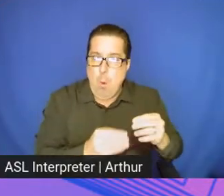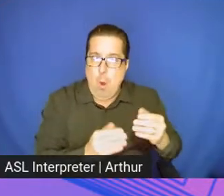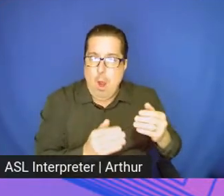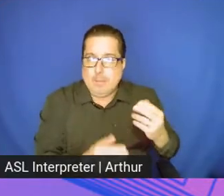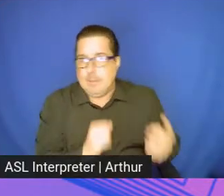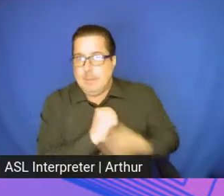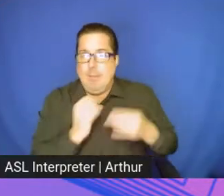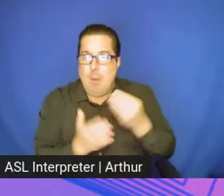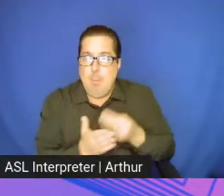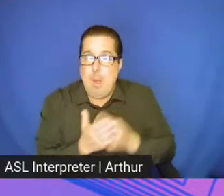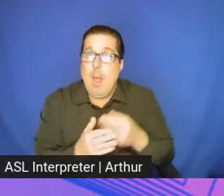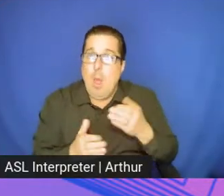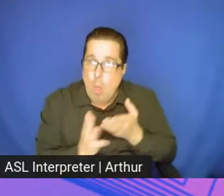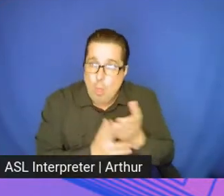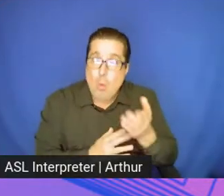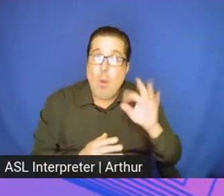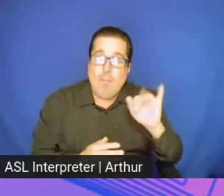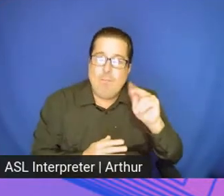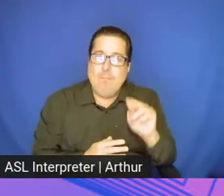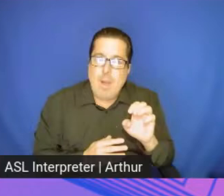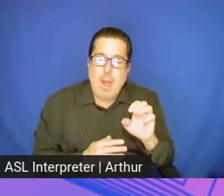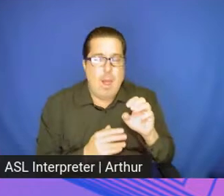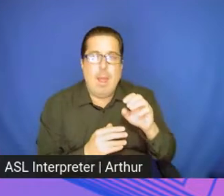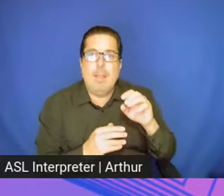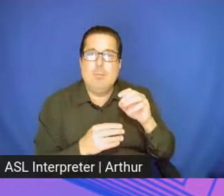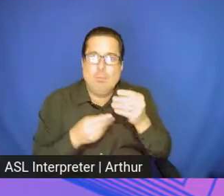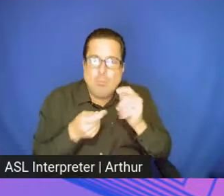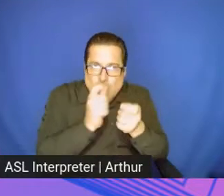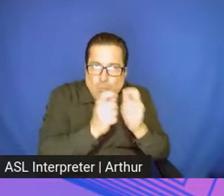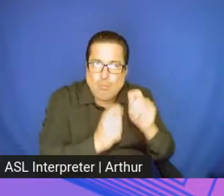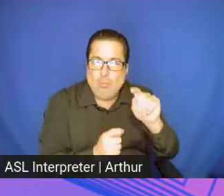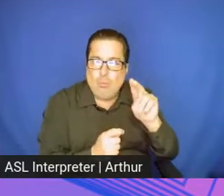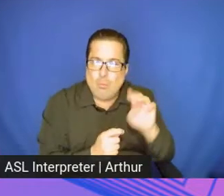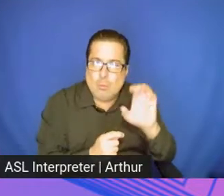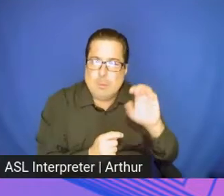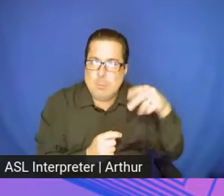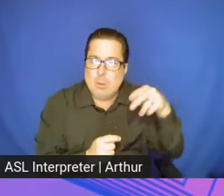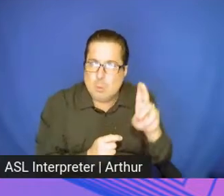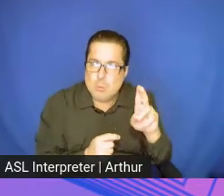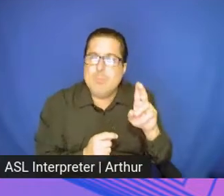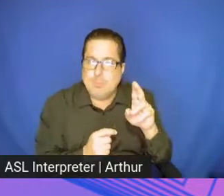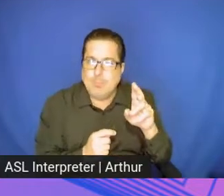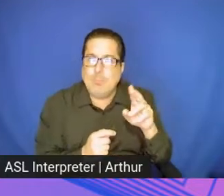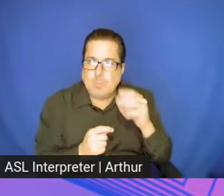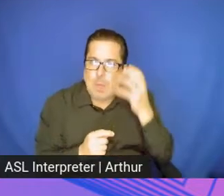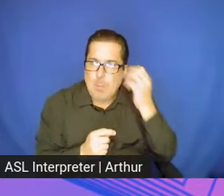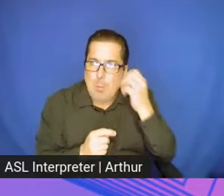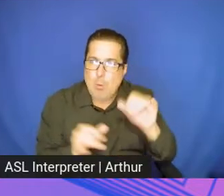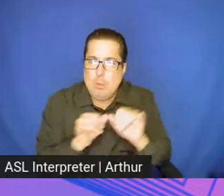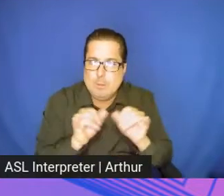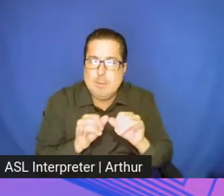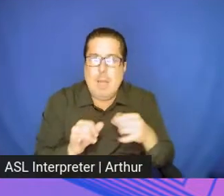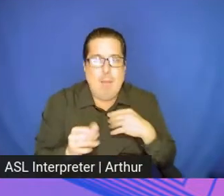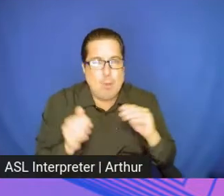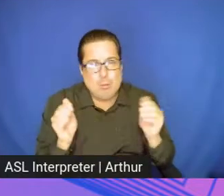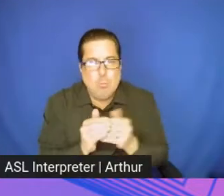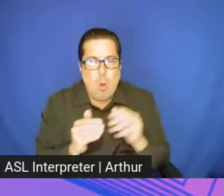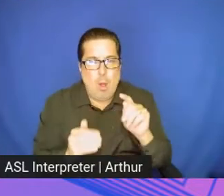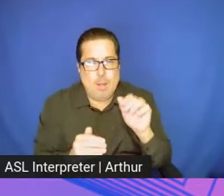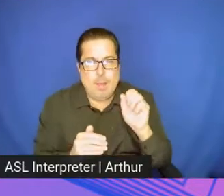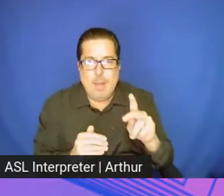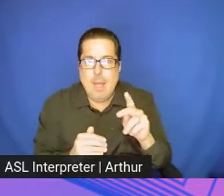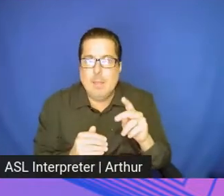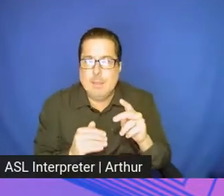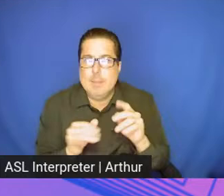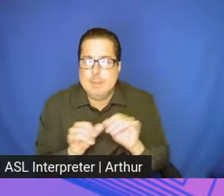to match what your application needs. Fargate offers a lot smaller task sizes than most EC2 instances out